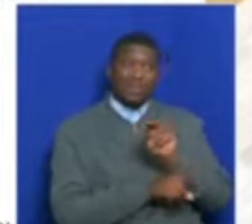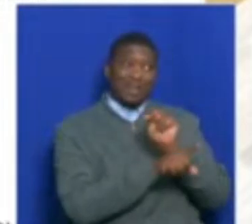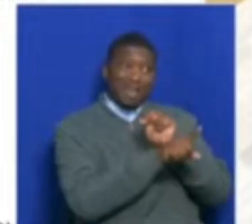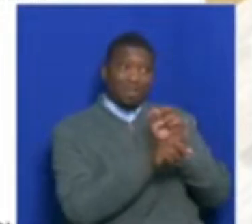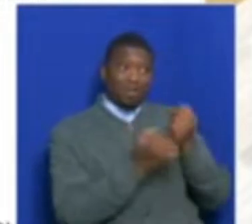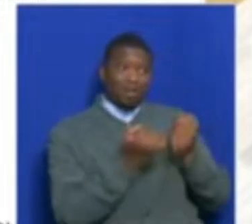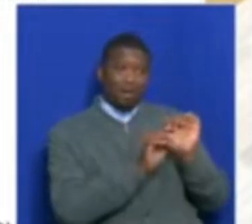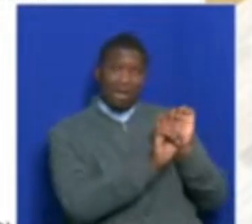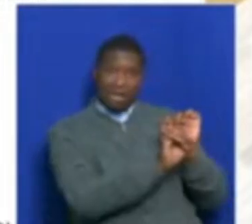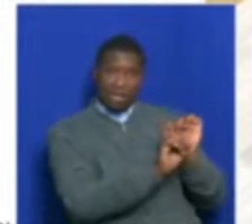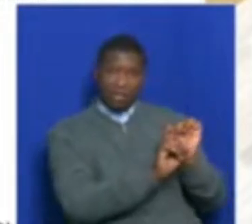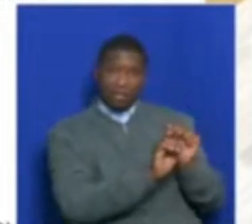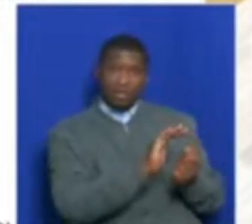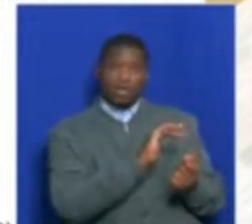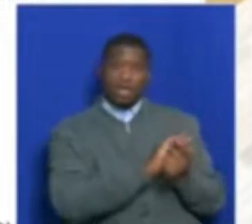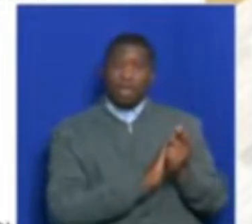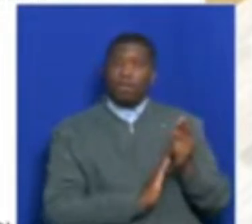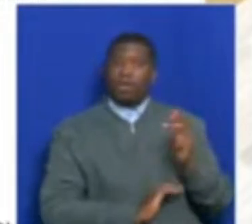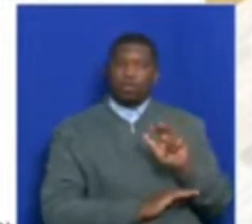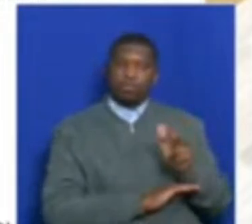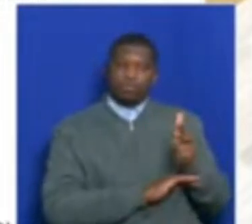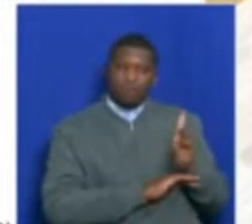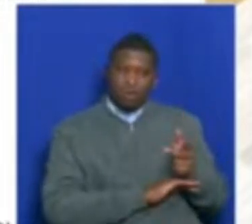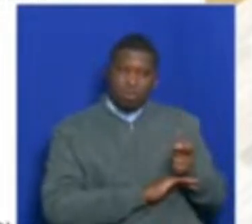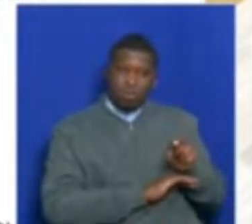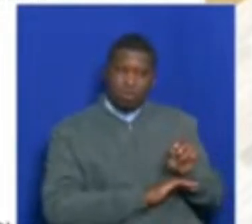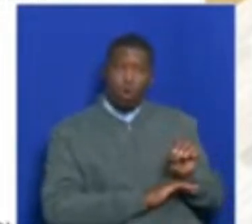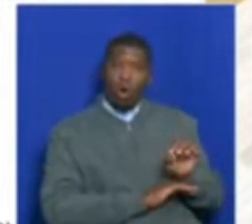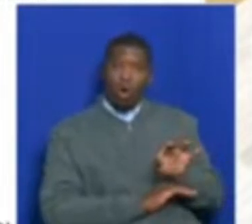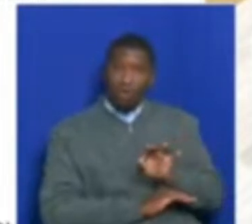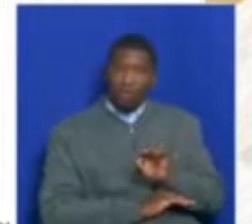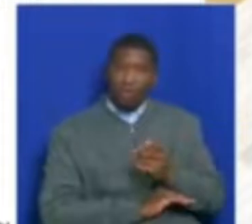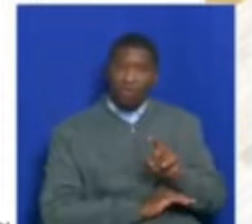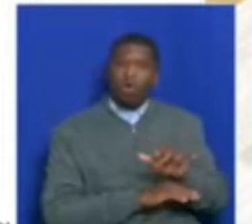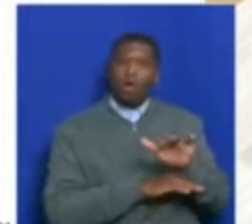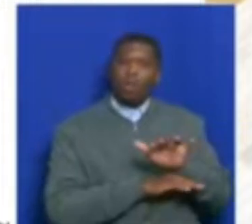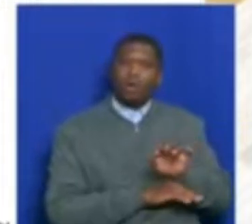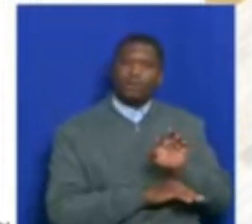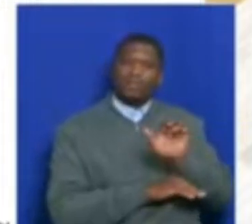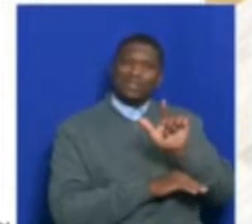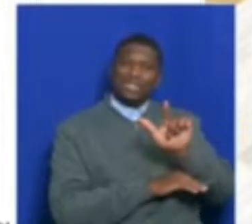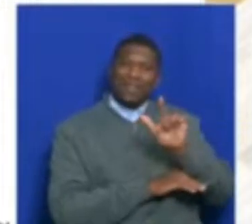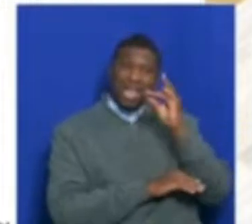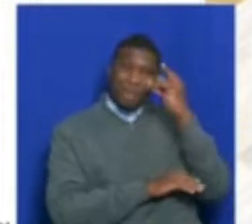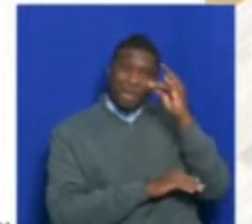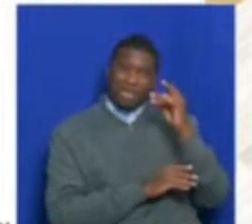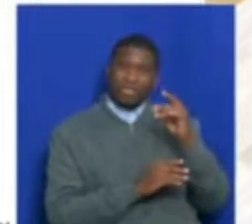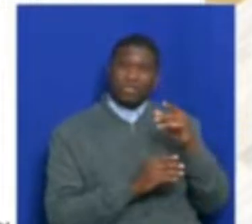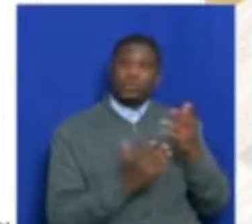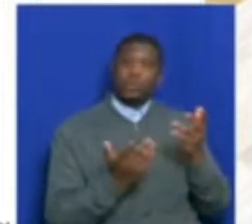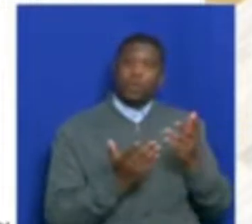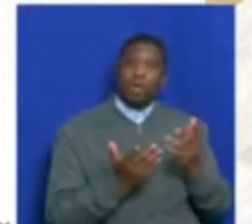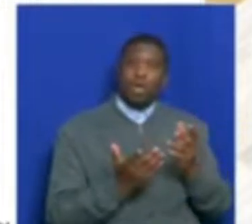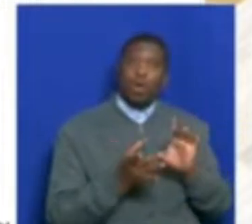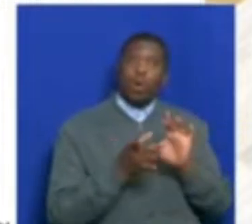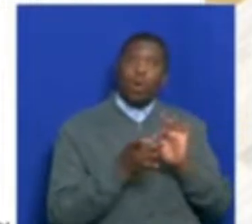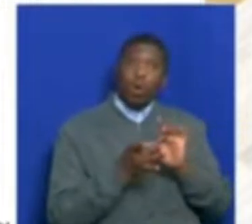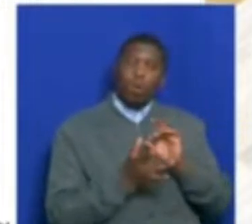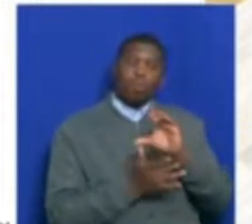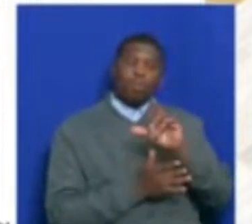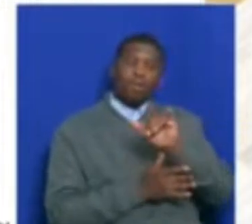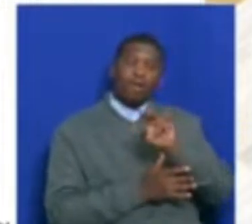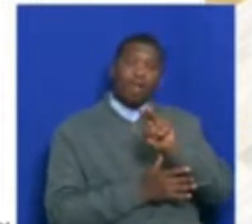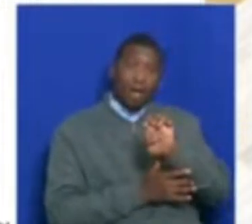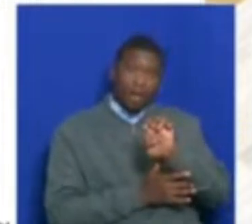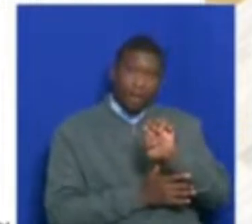stopped and switched off its ignition for 7.5 minutes outside Mr. Clive Naika's home. The fact